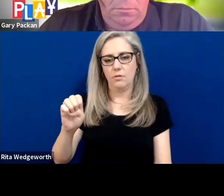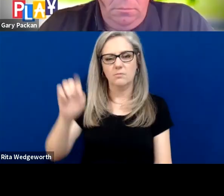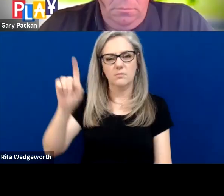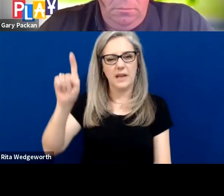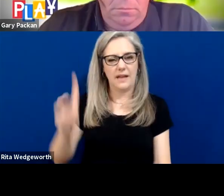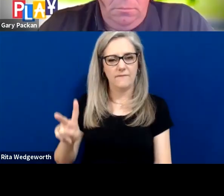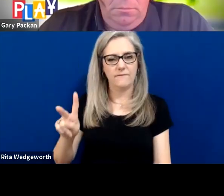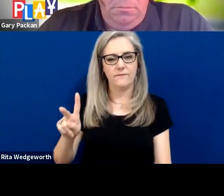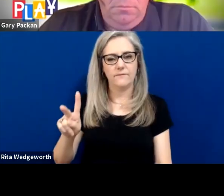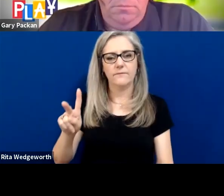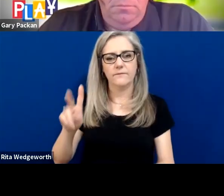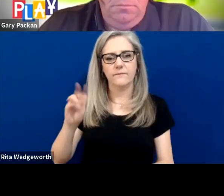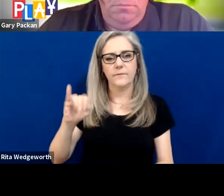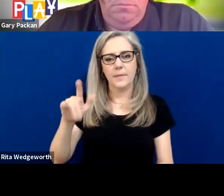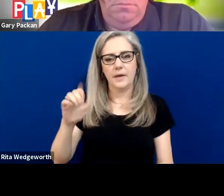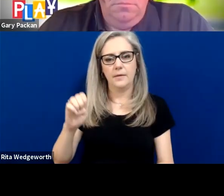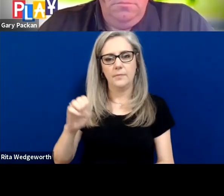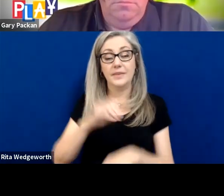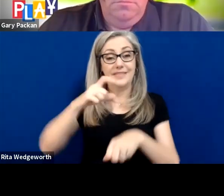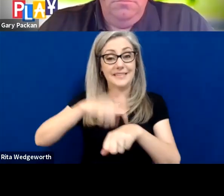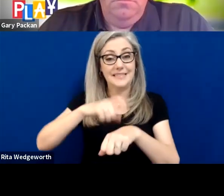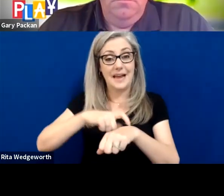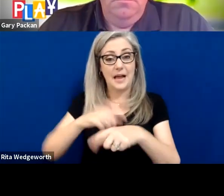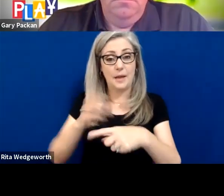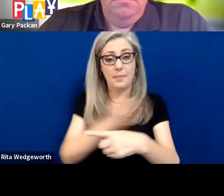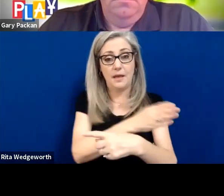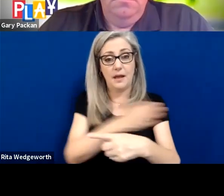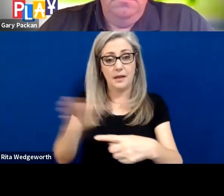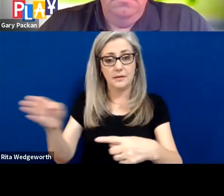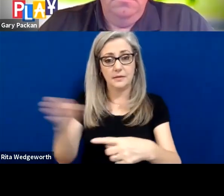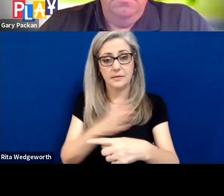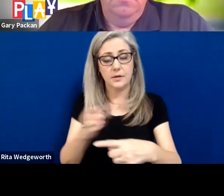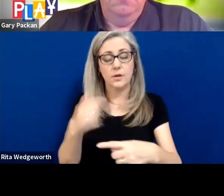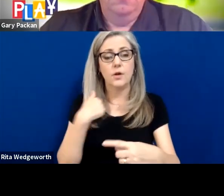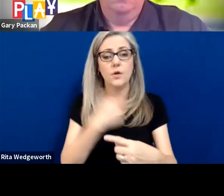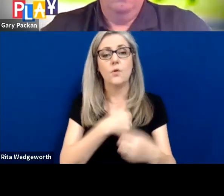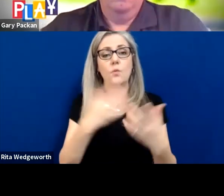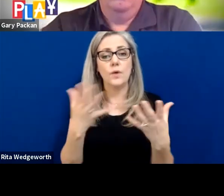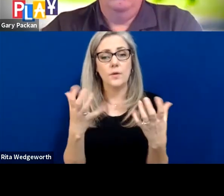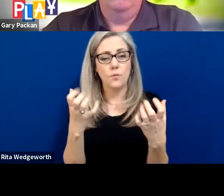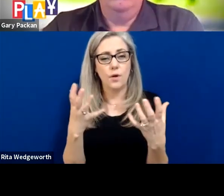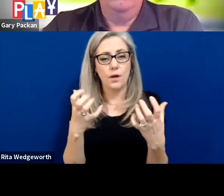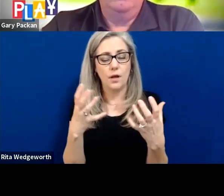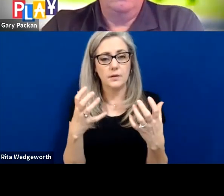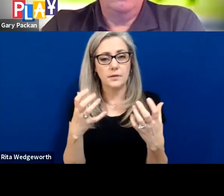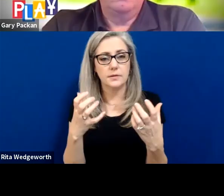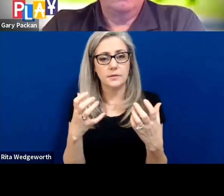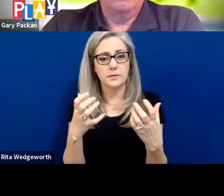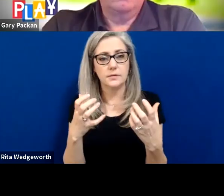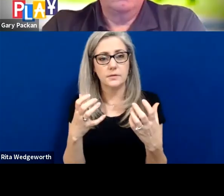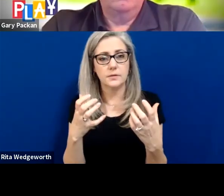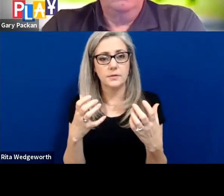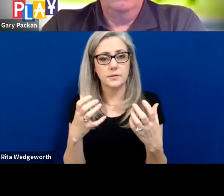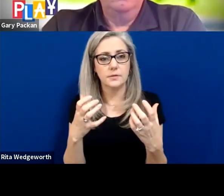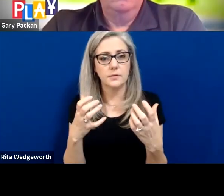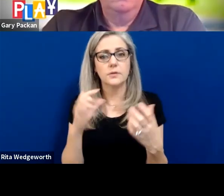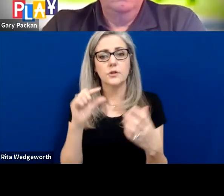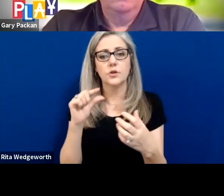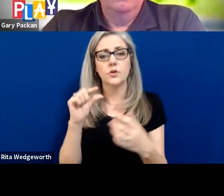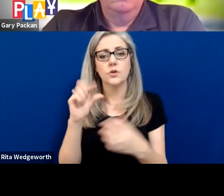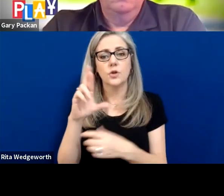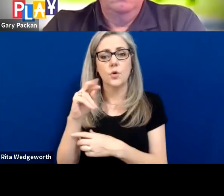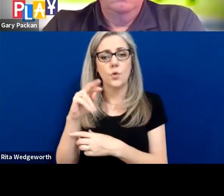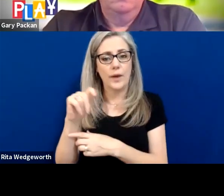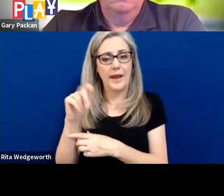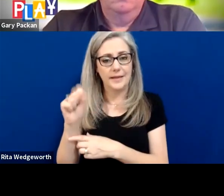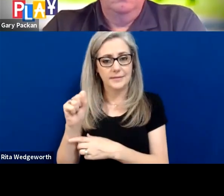and then the timeline, we want to go after grants that are offered by Texas Parks